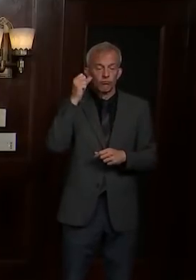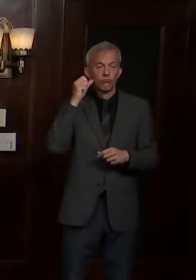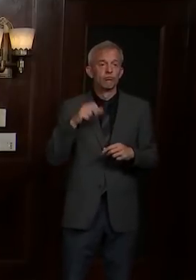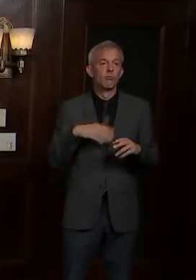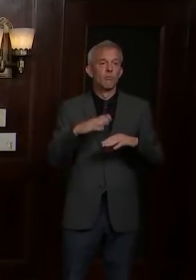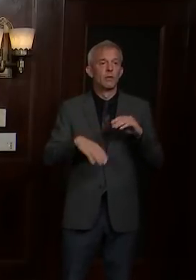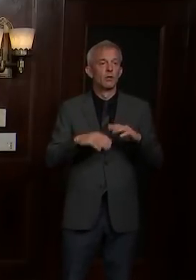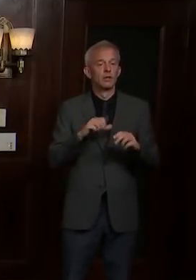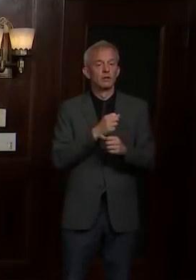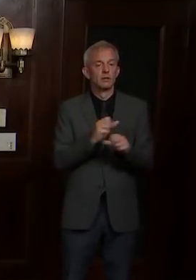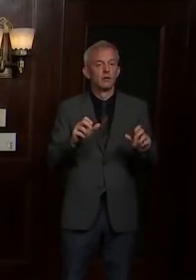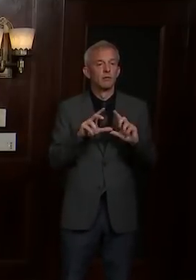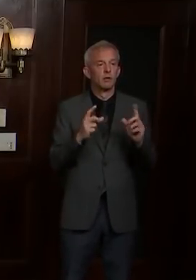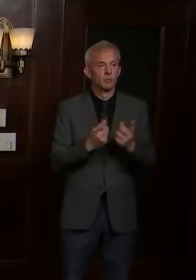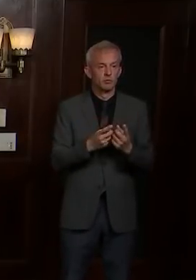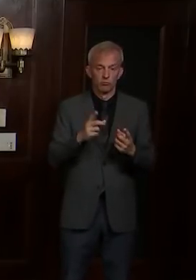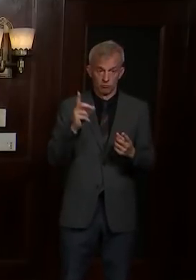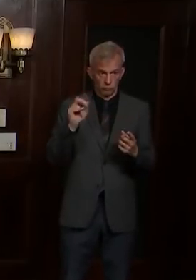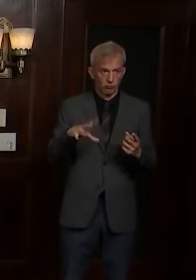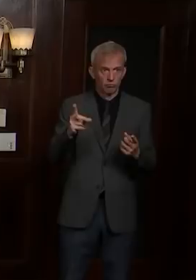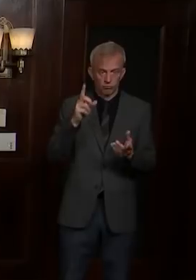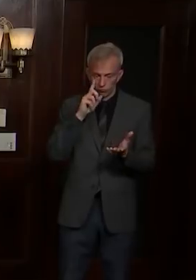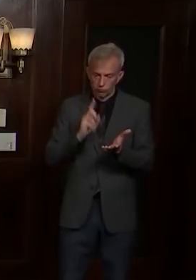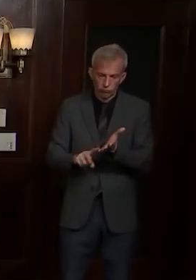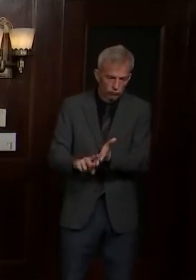Safety Department made inspections at